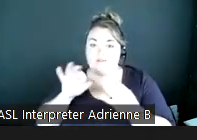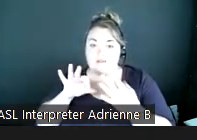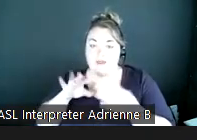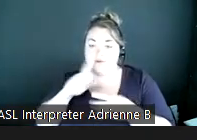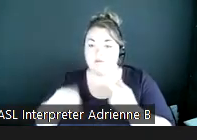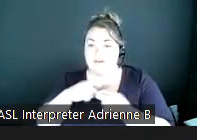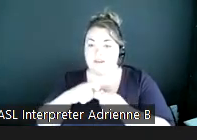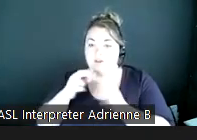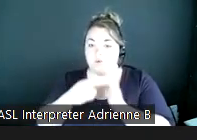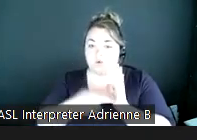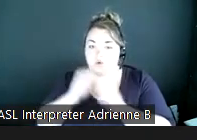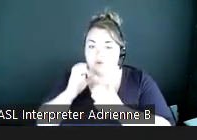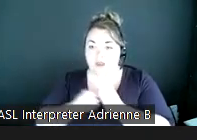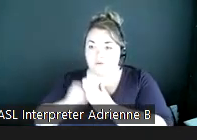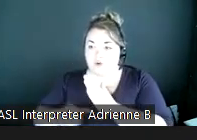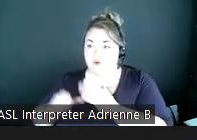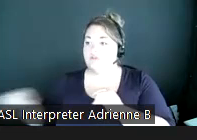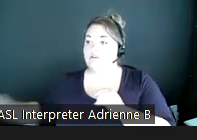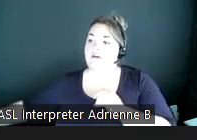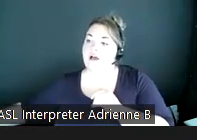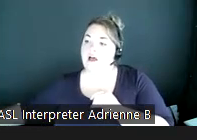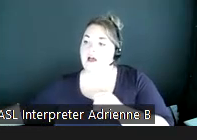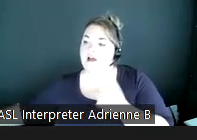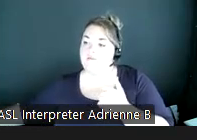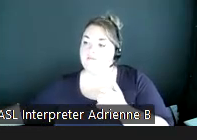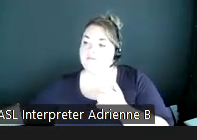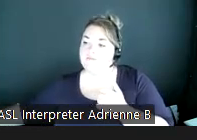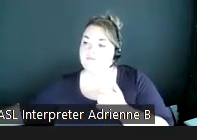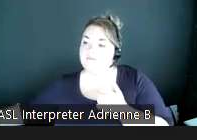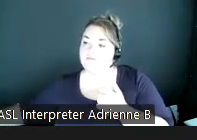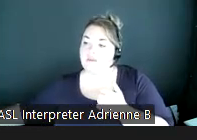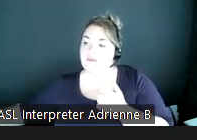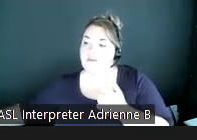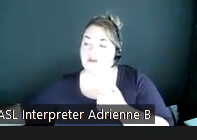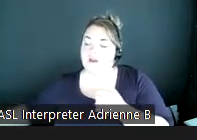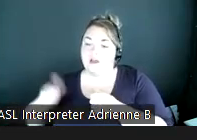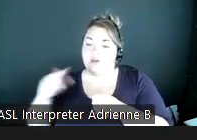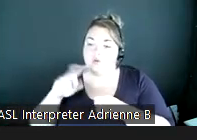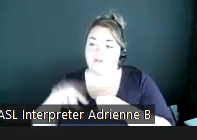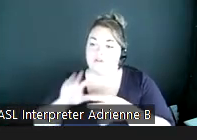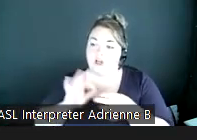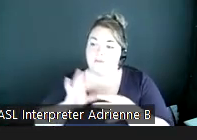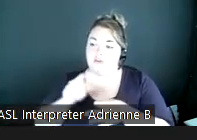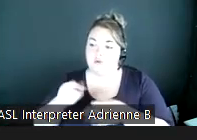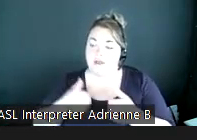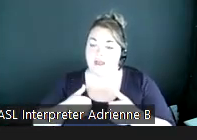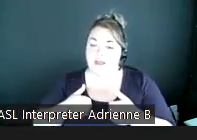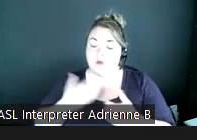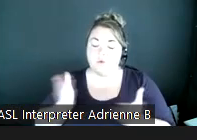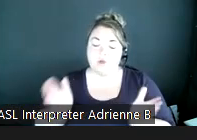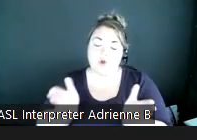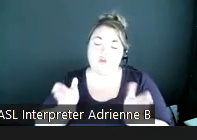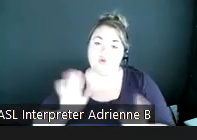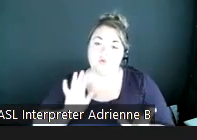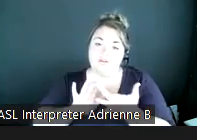chapters and other questions and comments you may have. And we really do encourage you to reach out